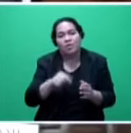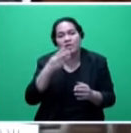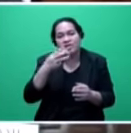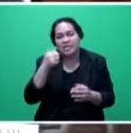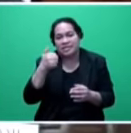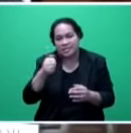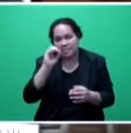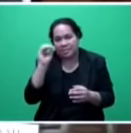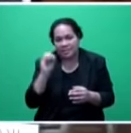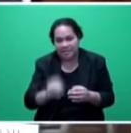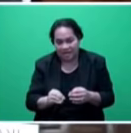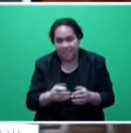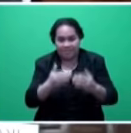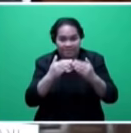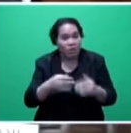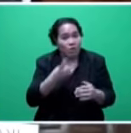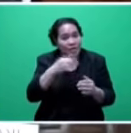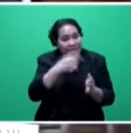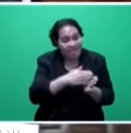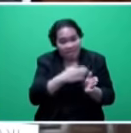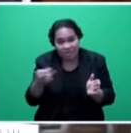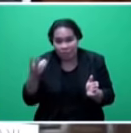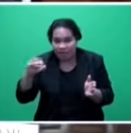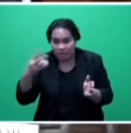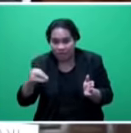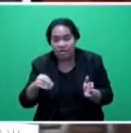1.36%. And 2011 to 2020,